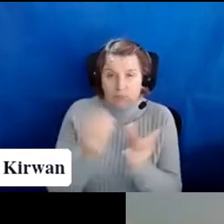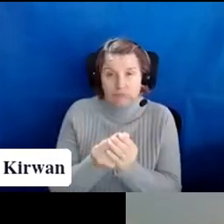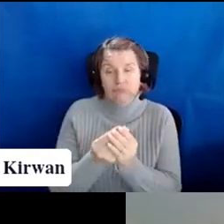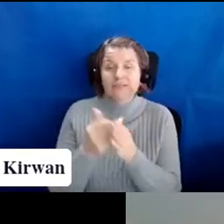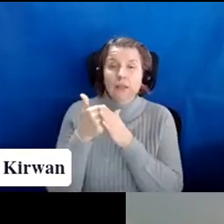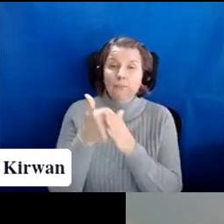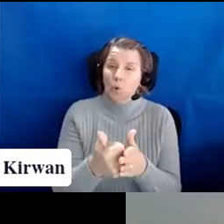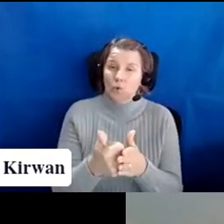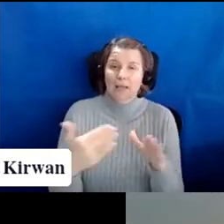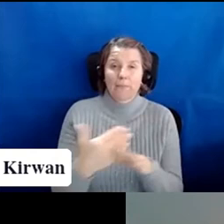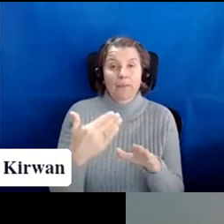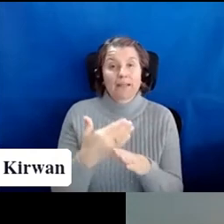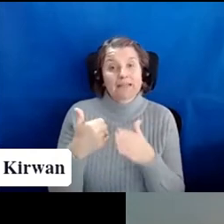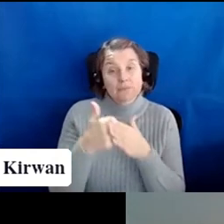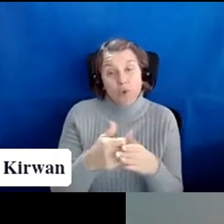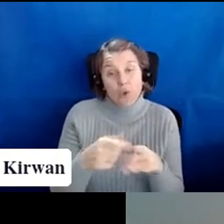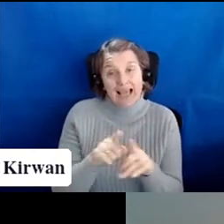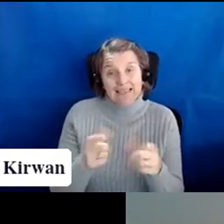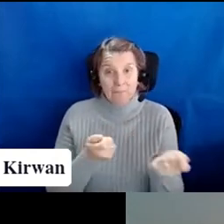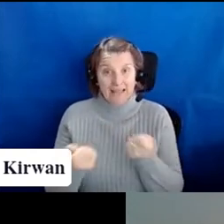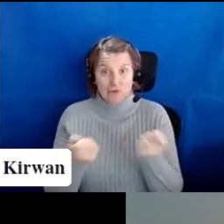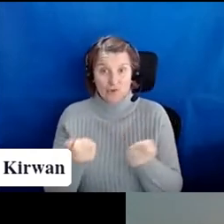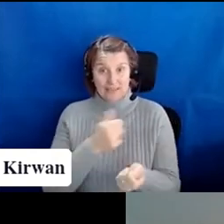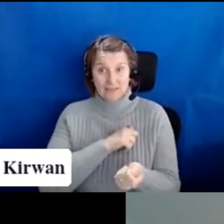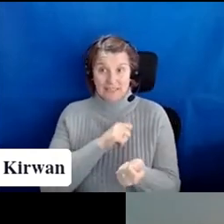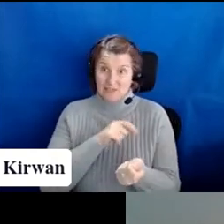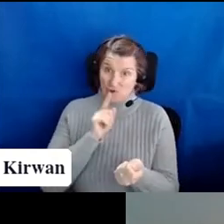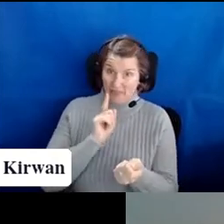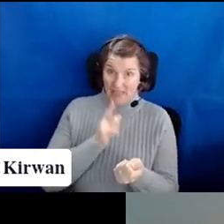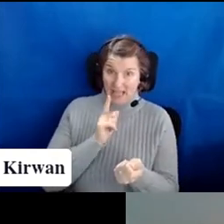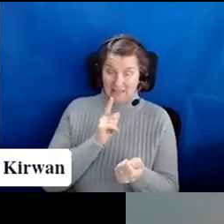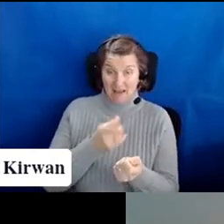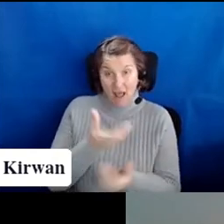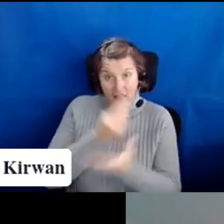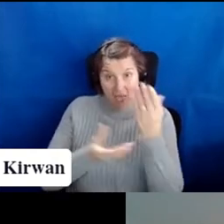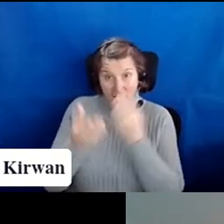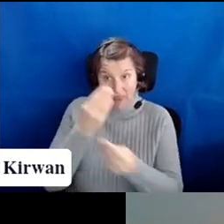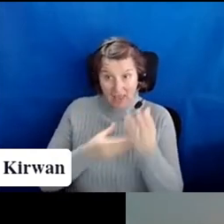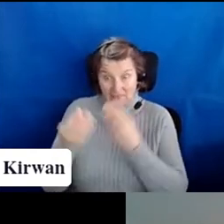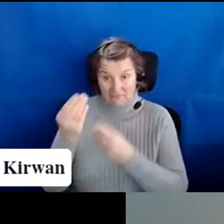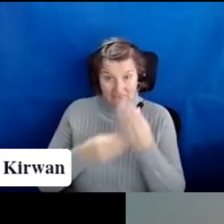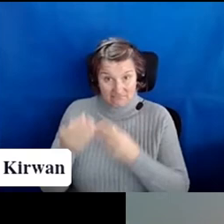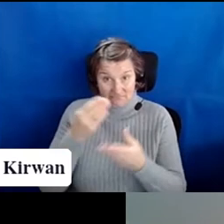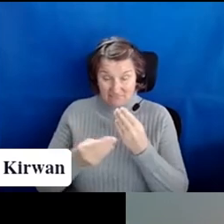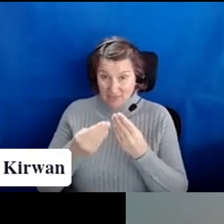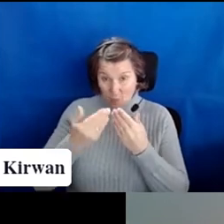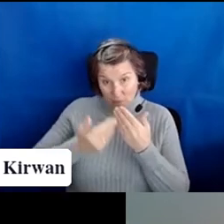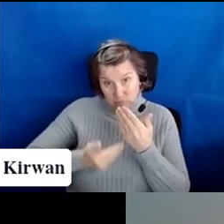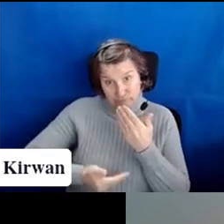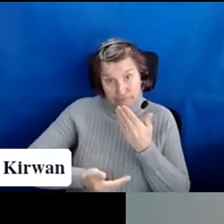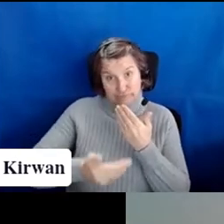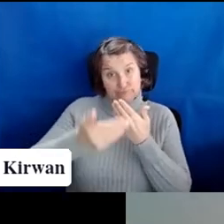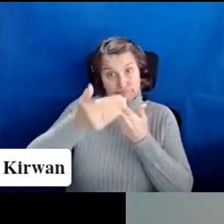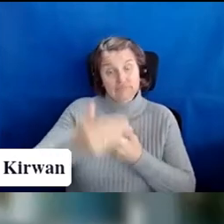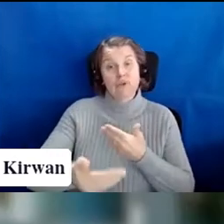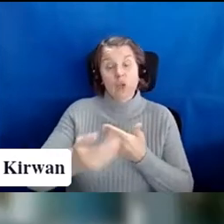employability support, and also managing expectations. You know, this is a learning journey that is going to last for this period of time, and we